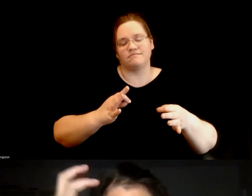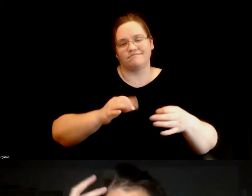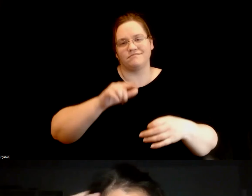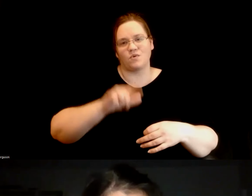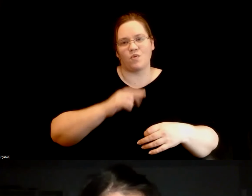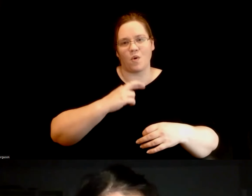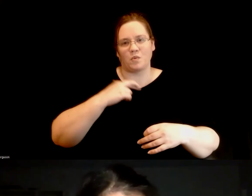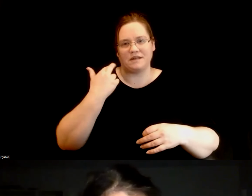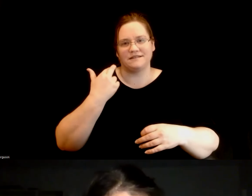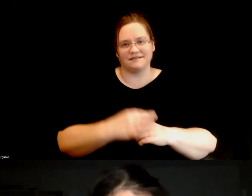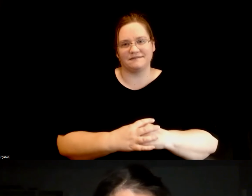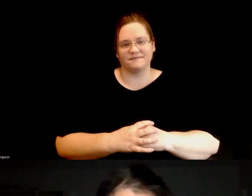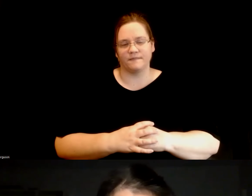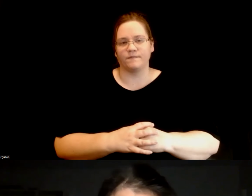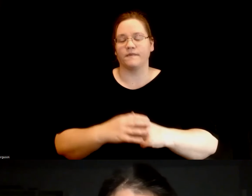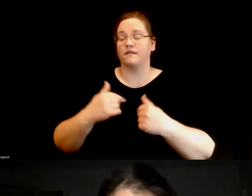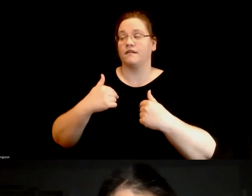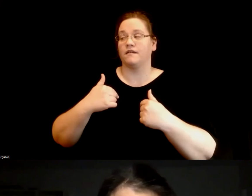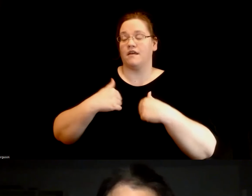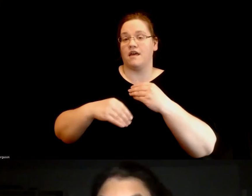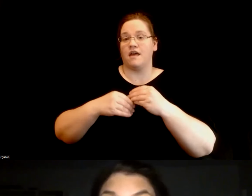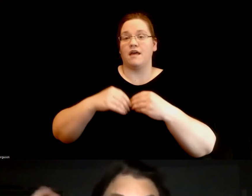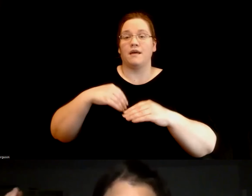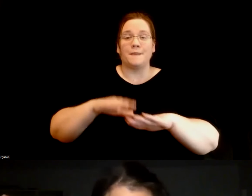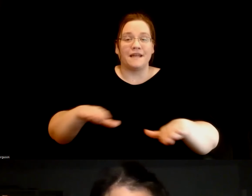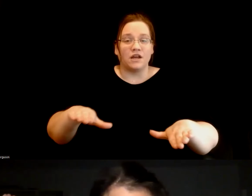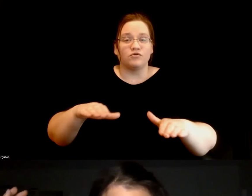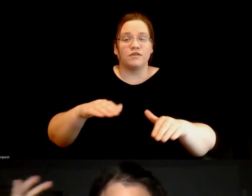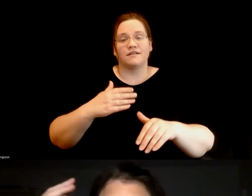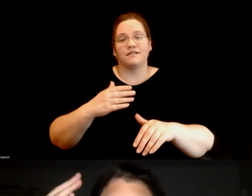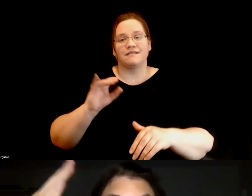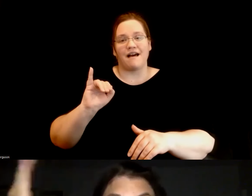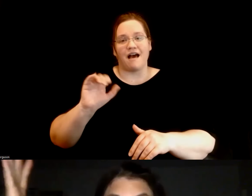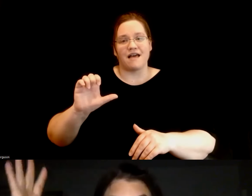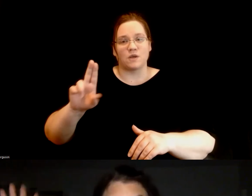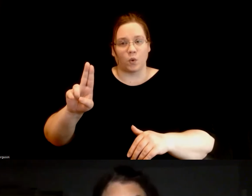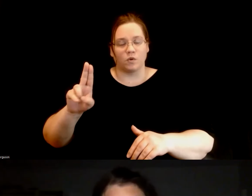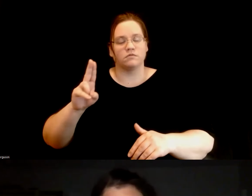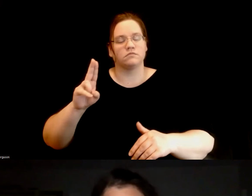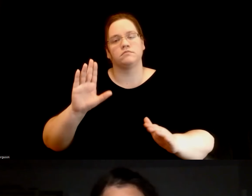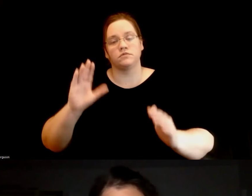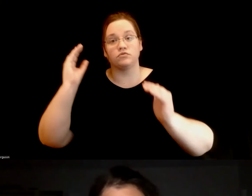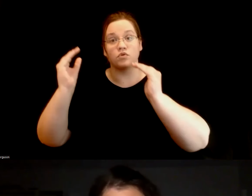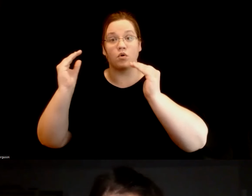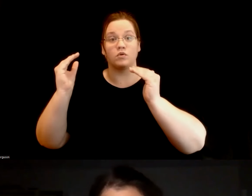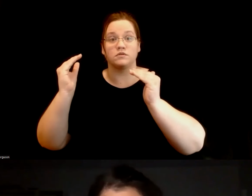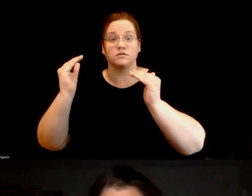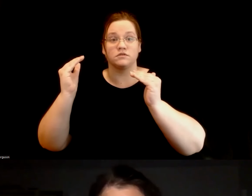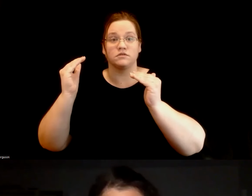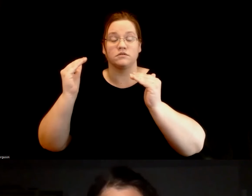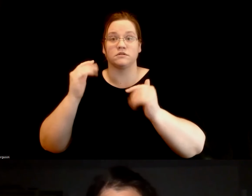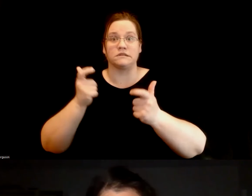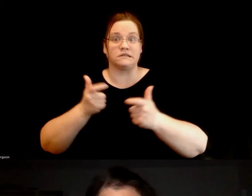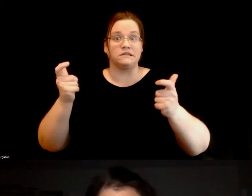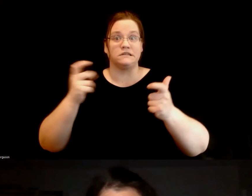I will just add, working in the pediatric ICU, I mean, we all know that adults, and especially what's the biggest risk factor